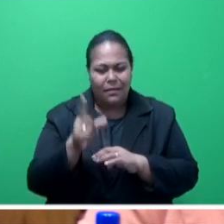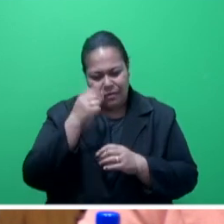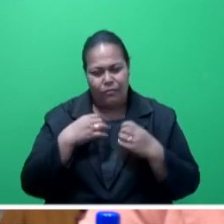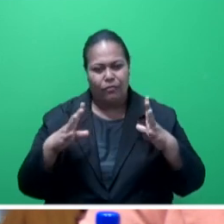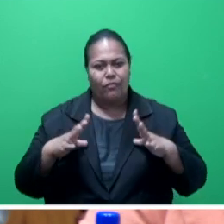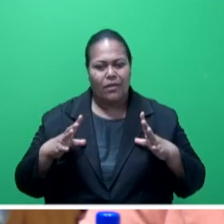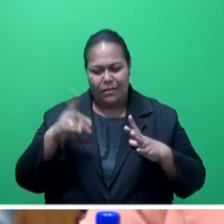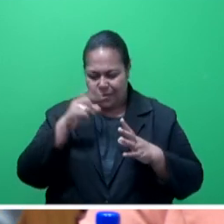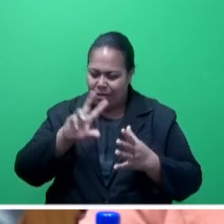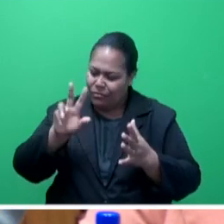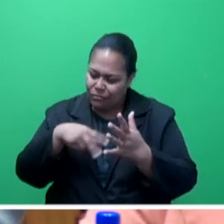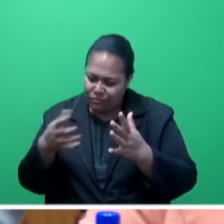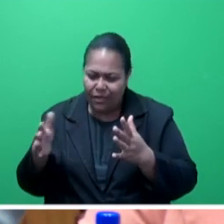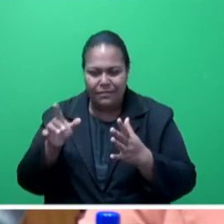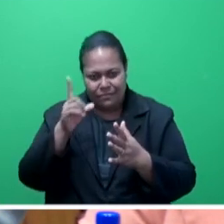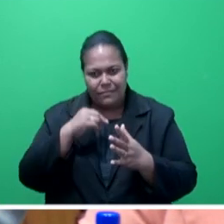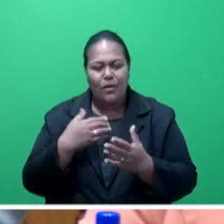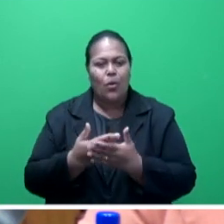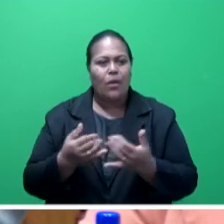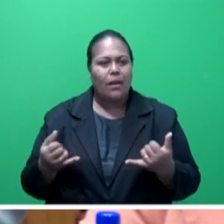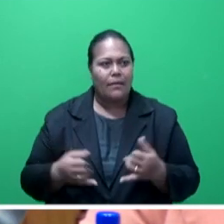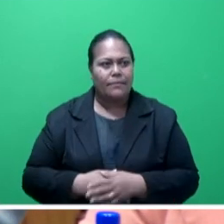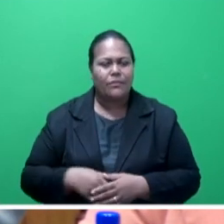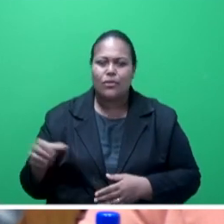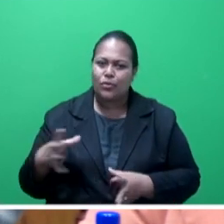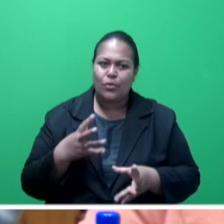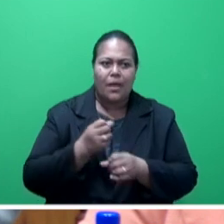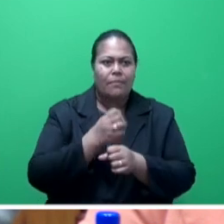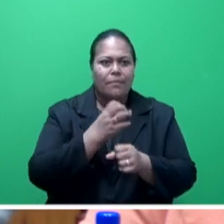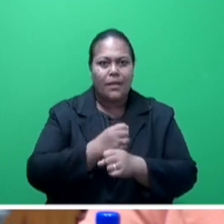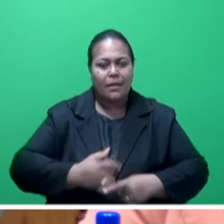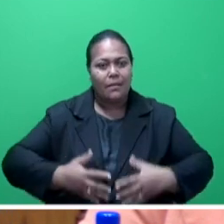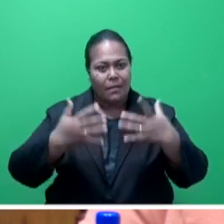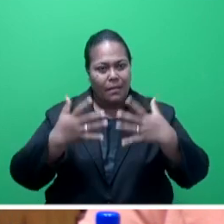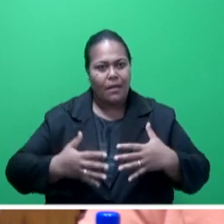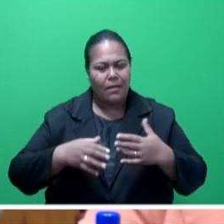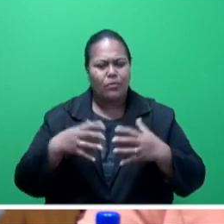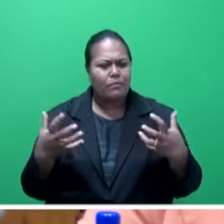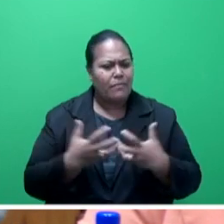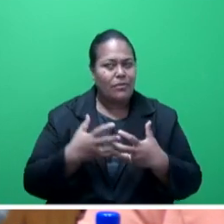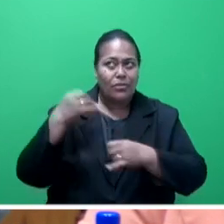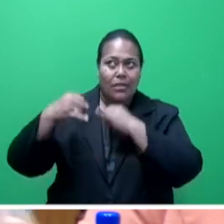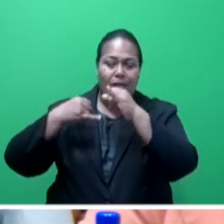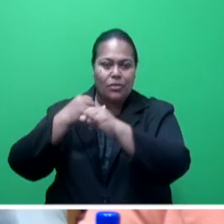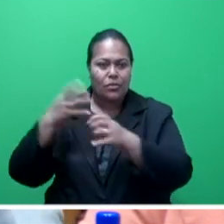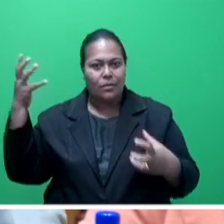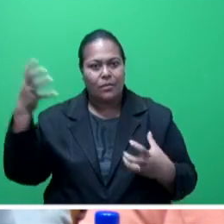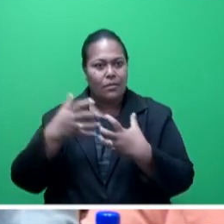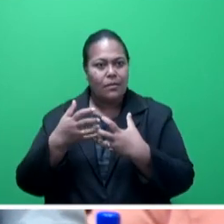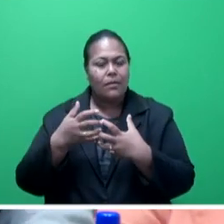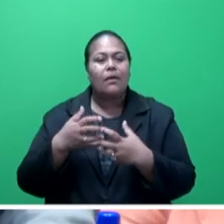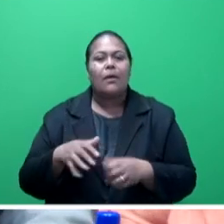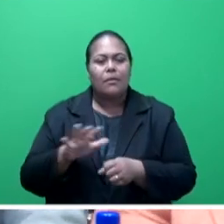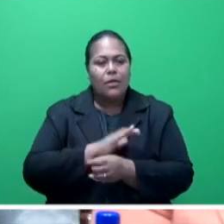enhancement in Fiji's navigation system through the updating of Fiji's geodetic datum to comply with international standards. This ensures that